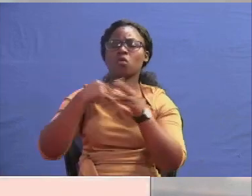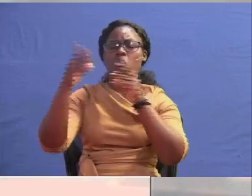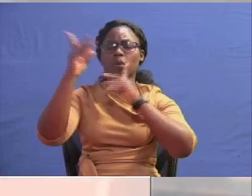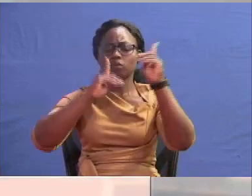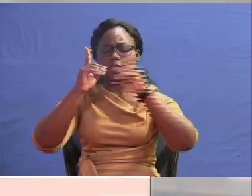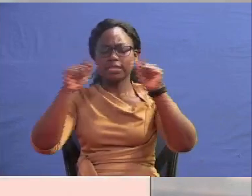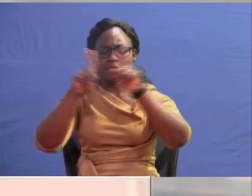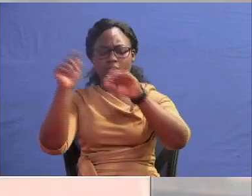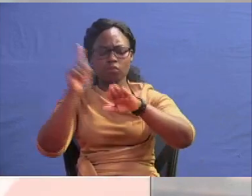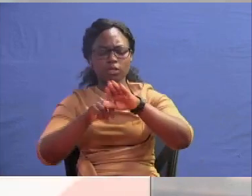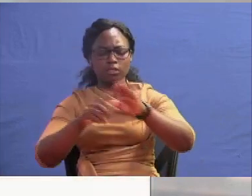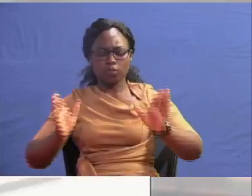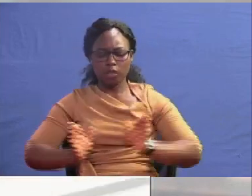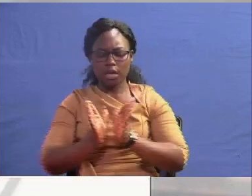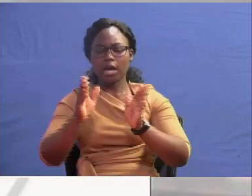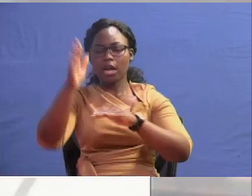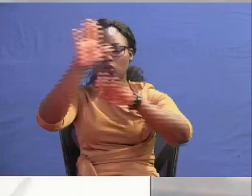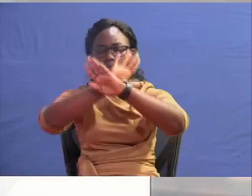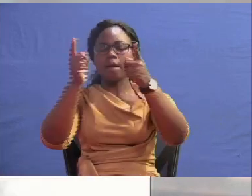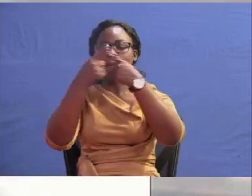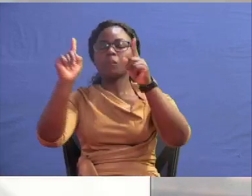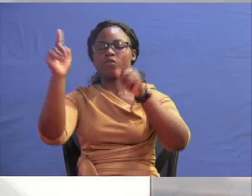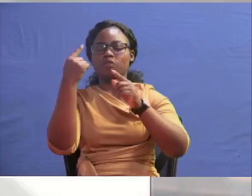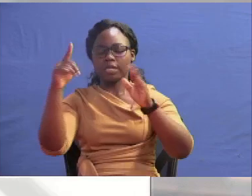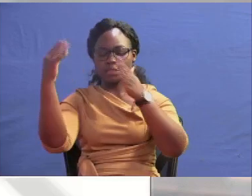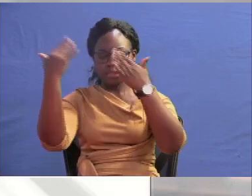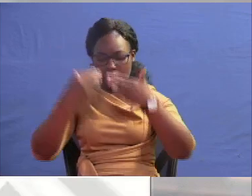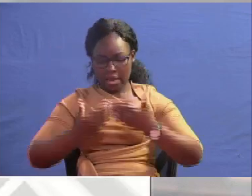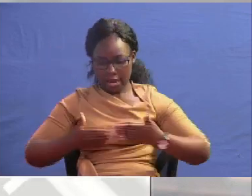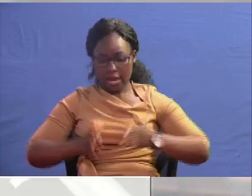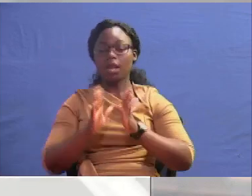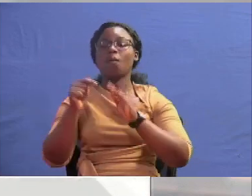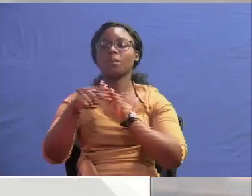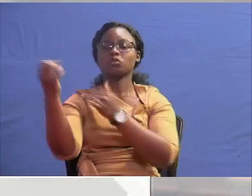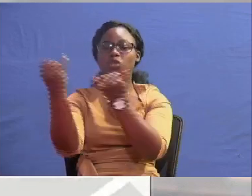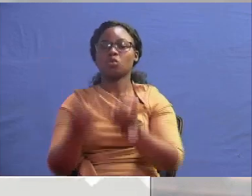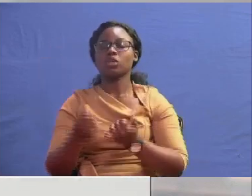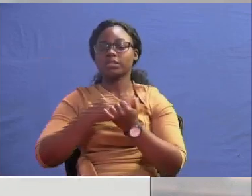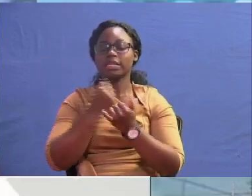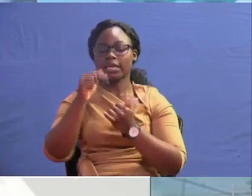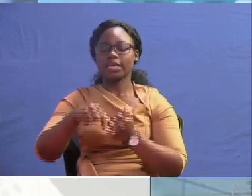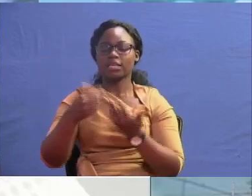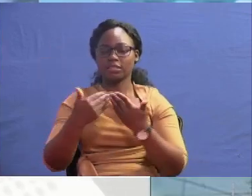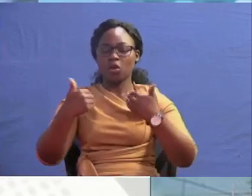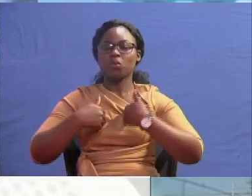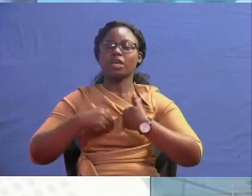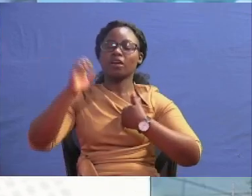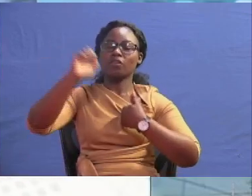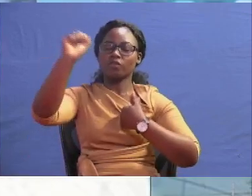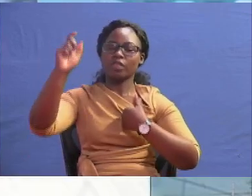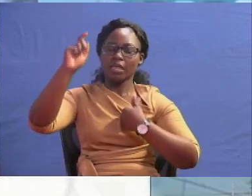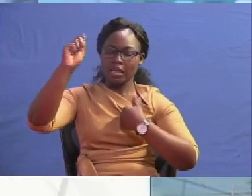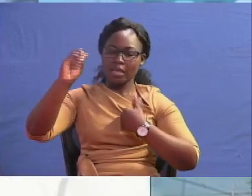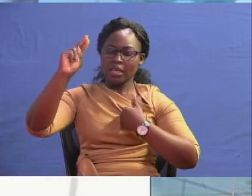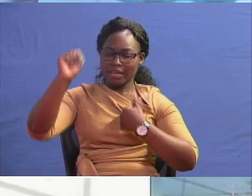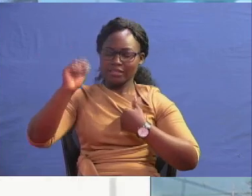time will allow us tonight. But first of all, allow me to introduce my guests in studio. I'm having Eston Maina. Thank you so much